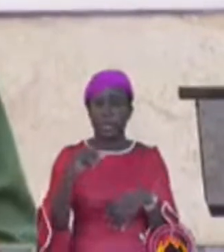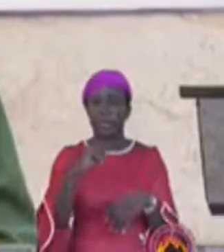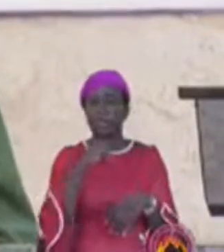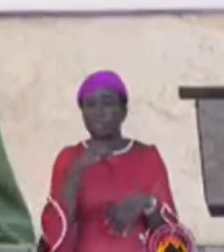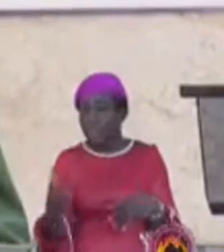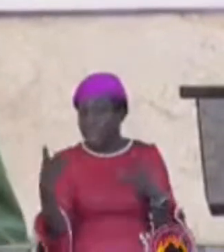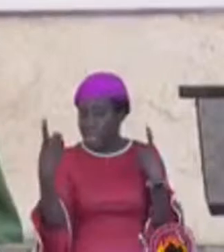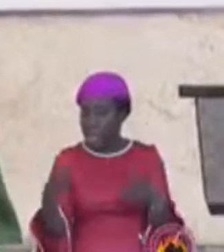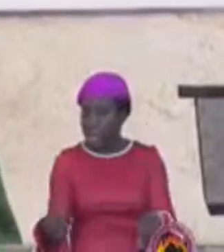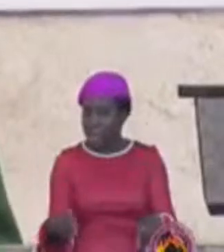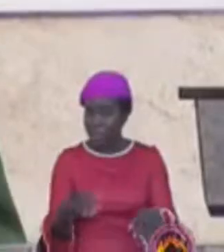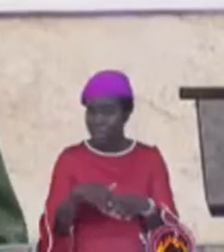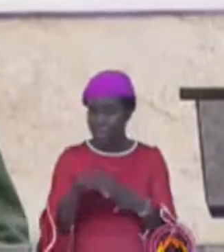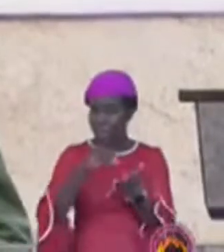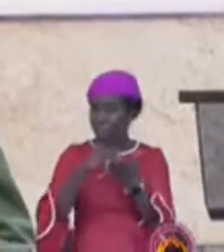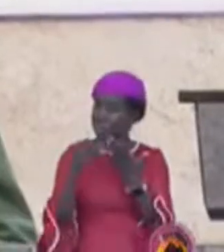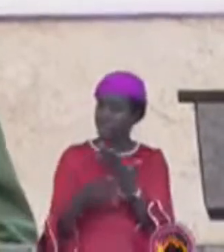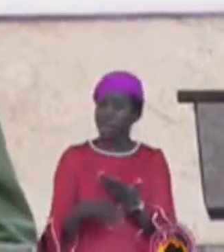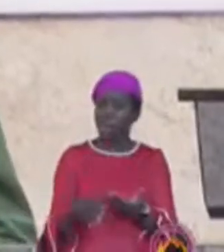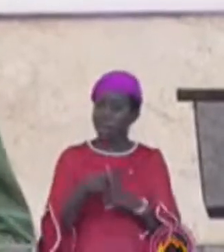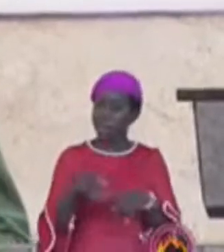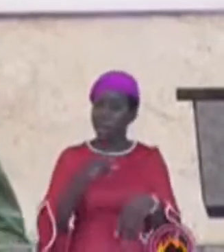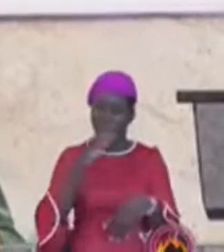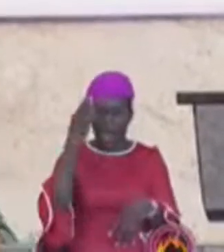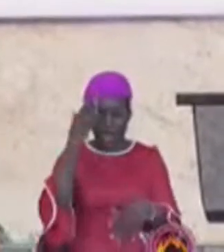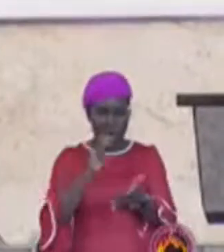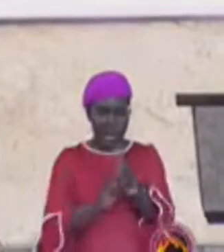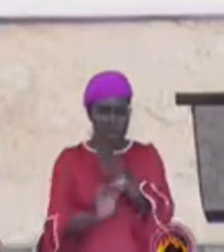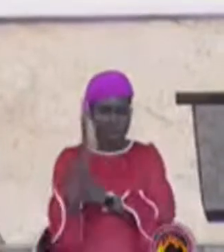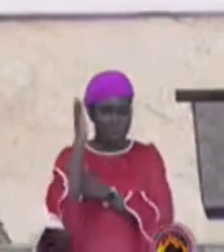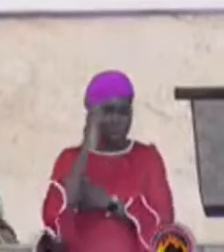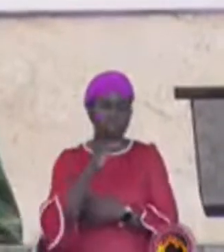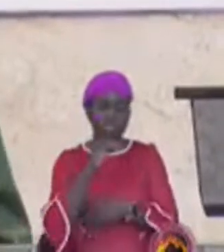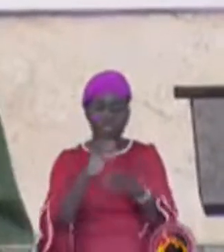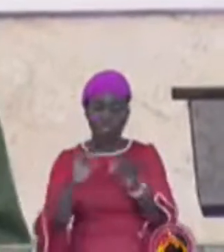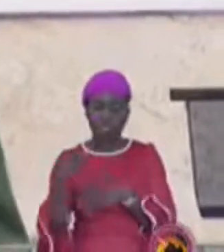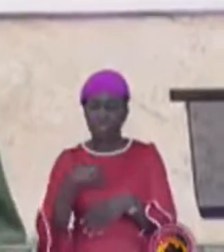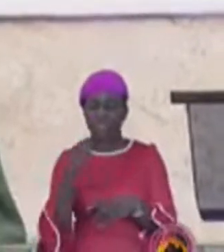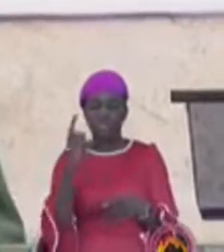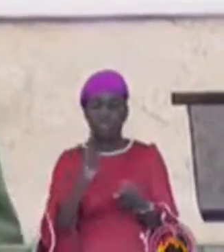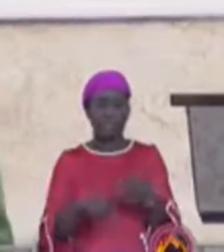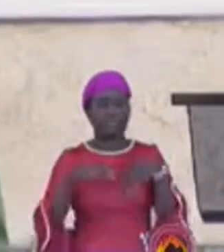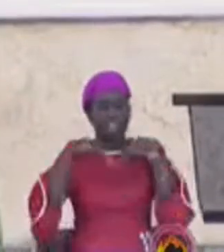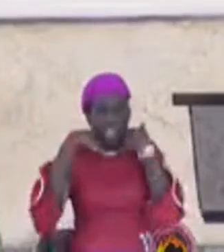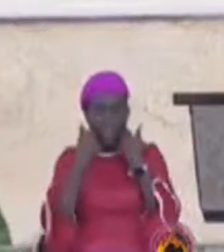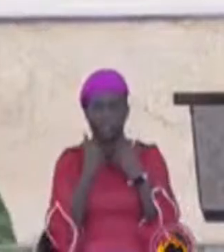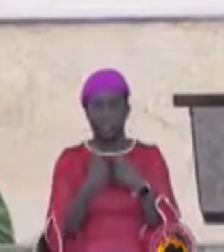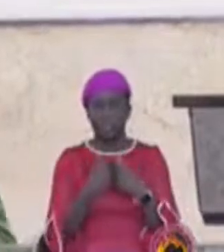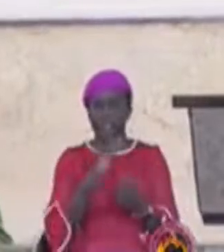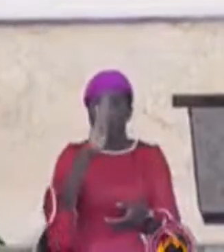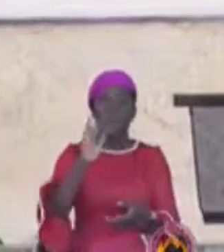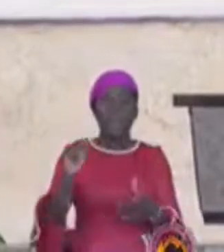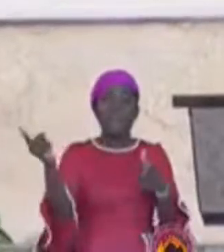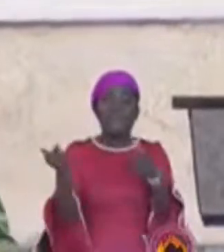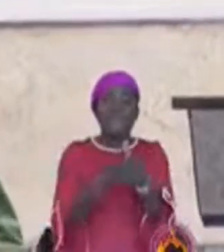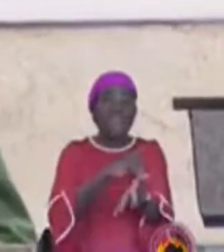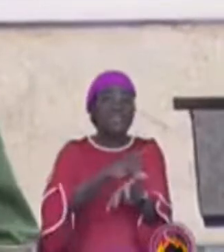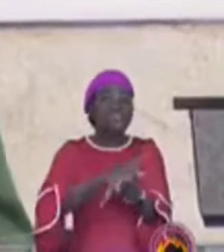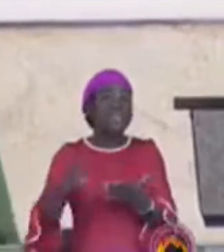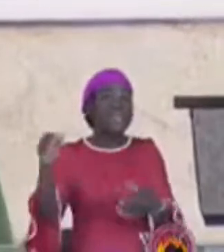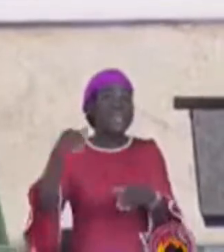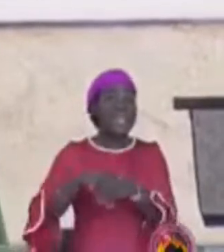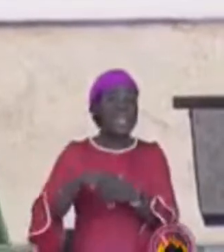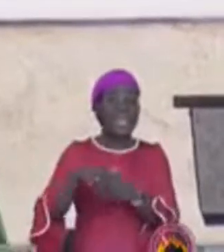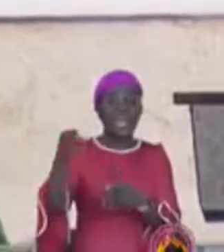said, God, I know you will not put me to shame. So by November, first week in November, she called me. She said, Mommy, I